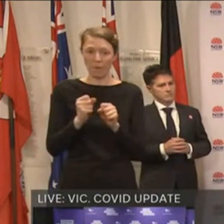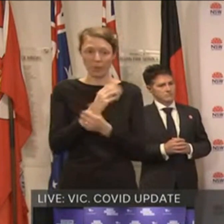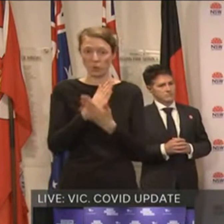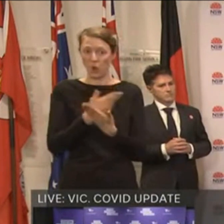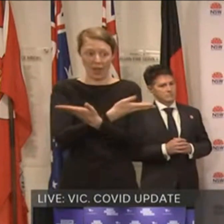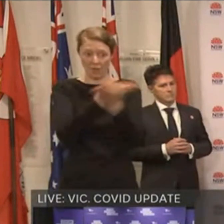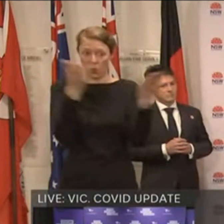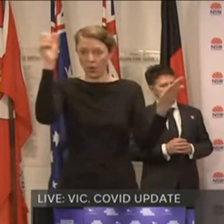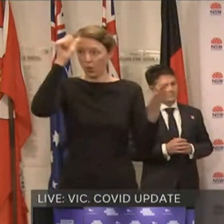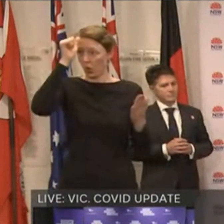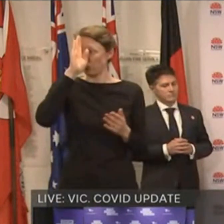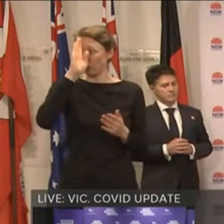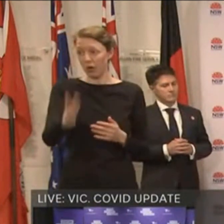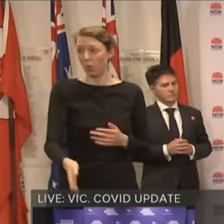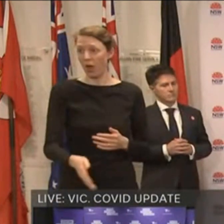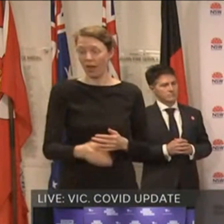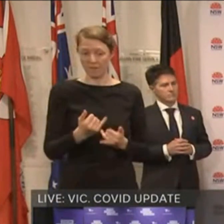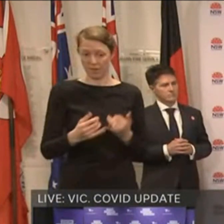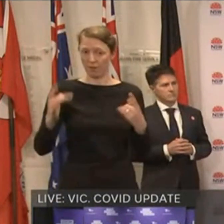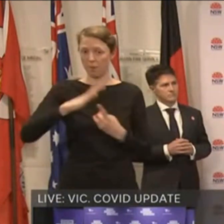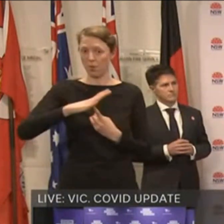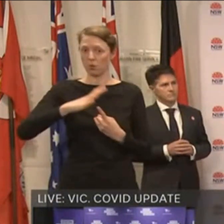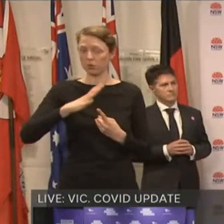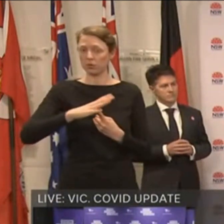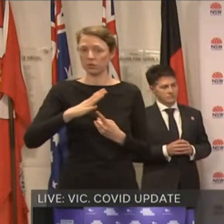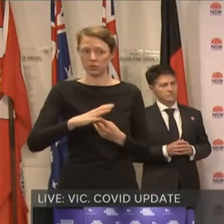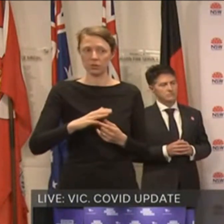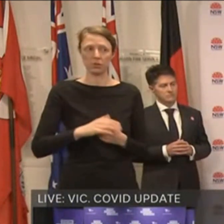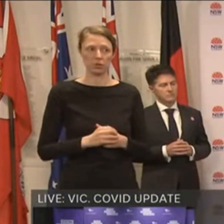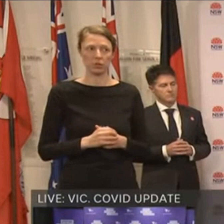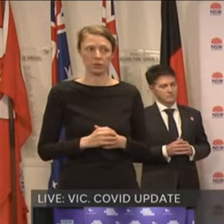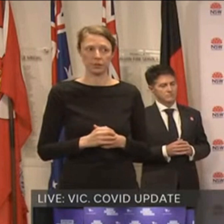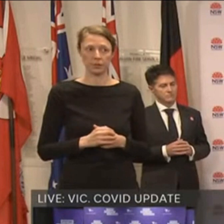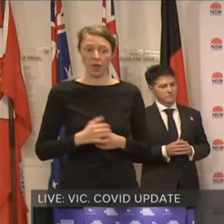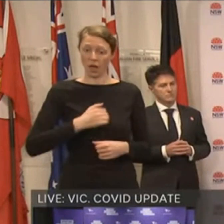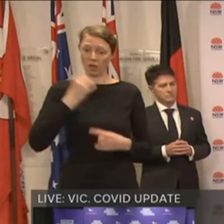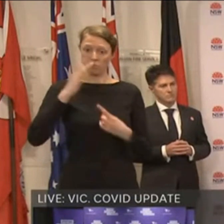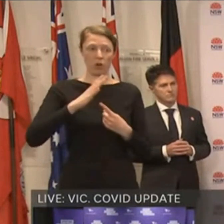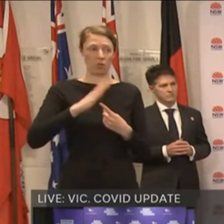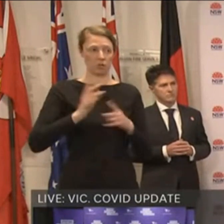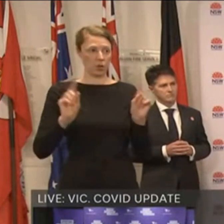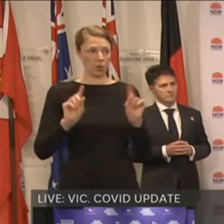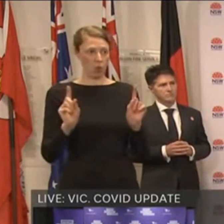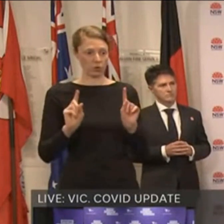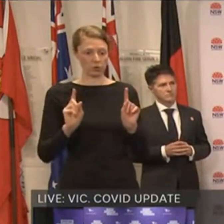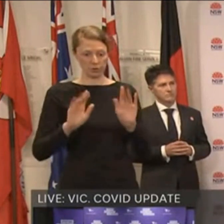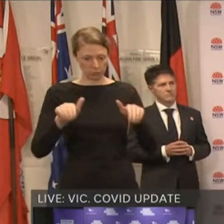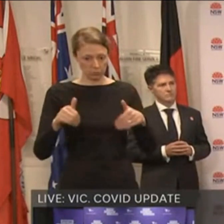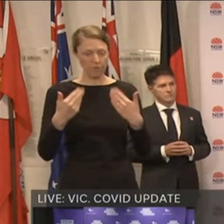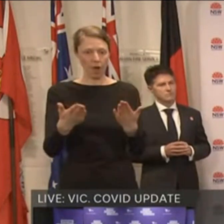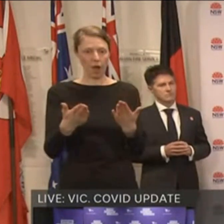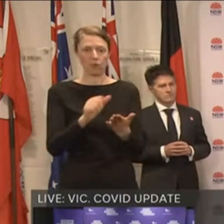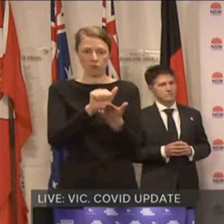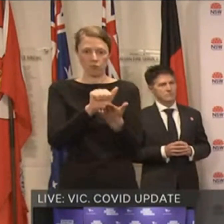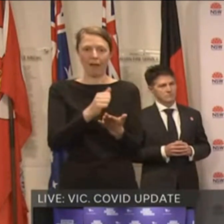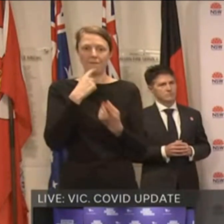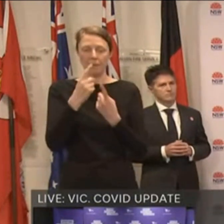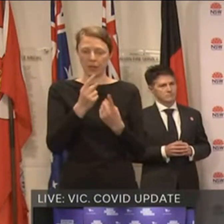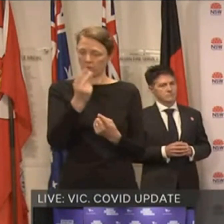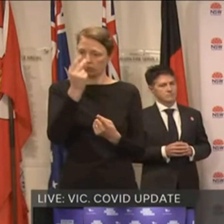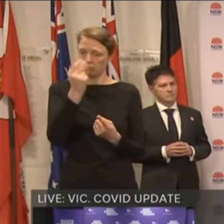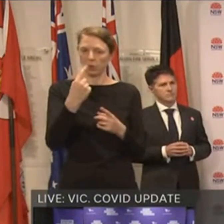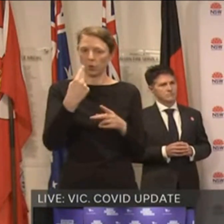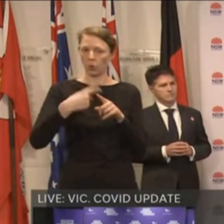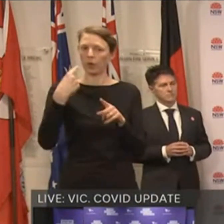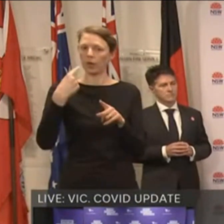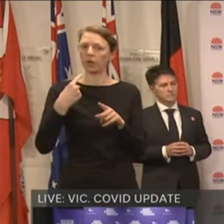health staff that stayed back till 10 p.m. last Friday and 10 p.m. last Saturday night to make sure people were tested. I mean, this is going